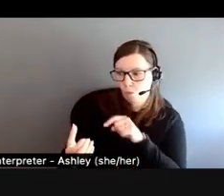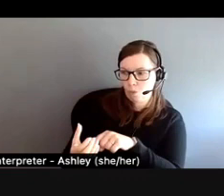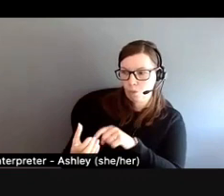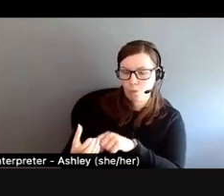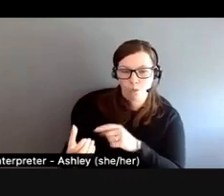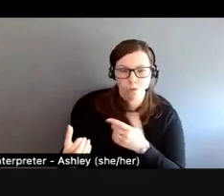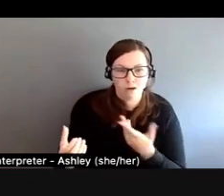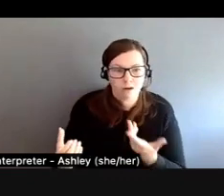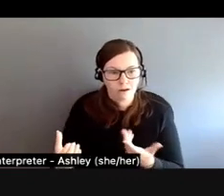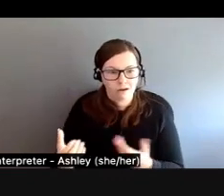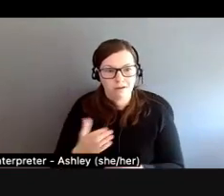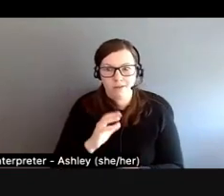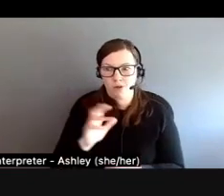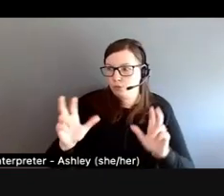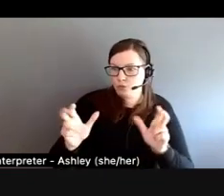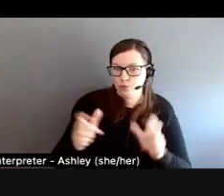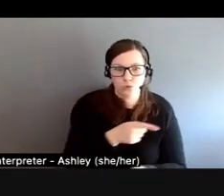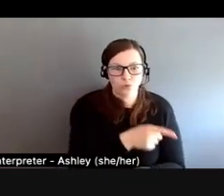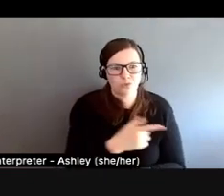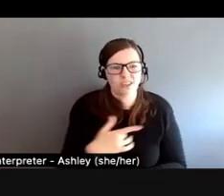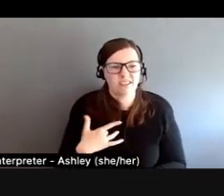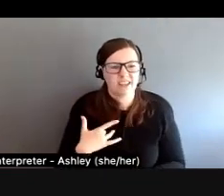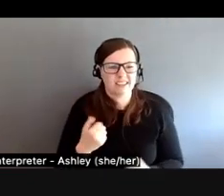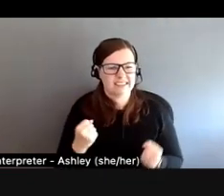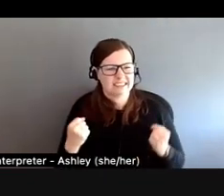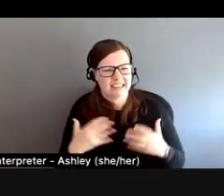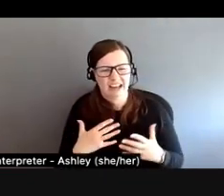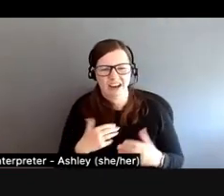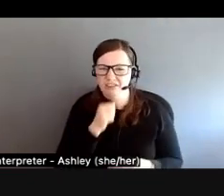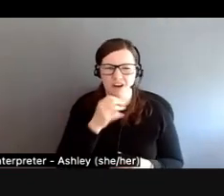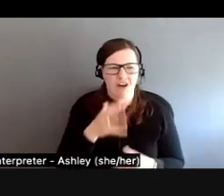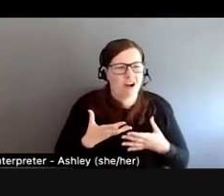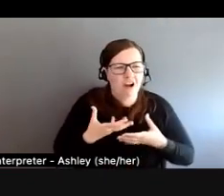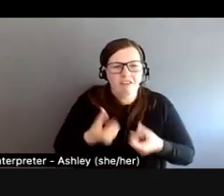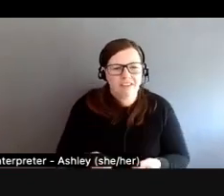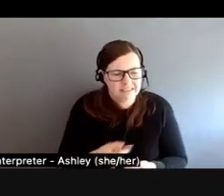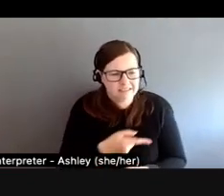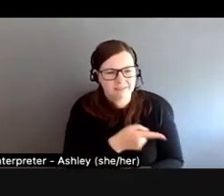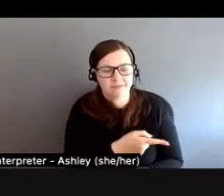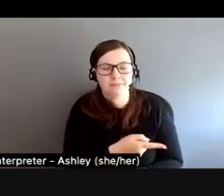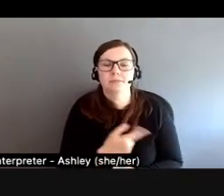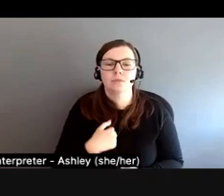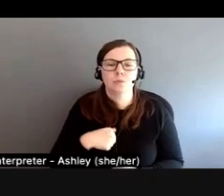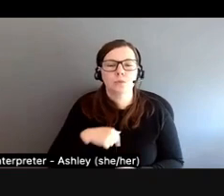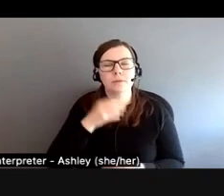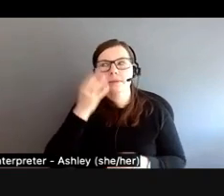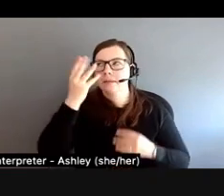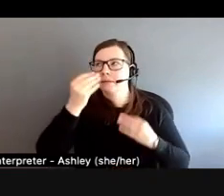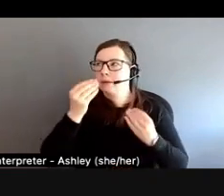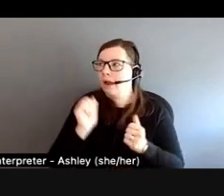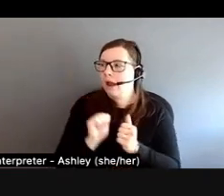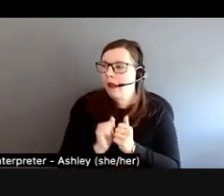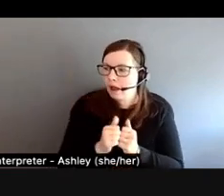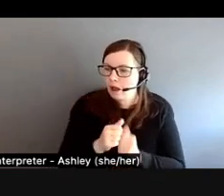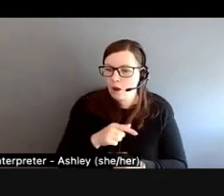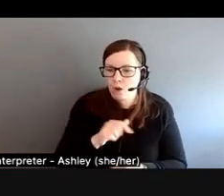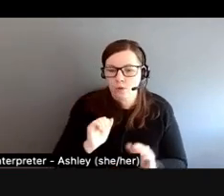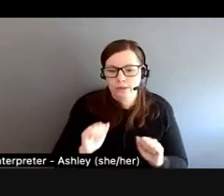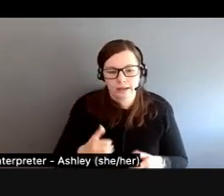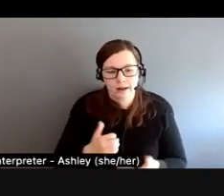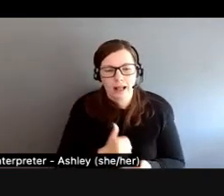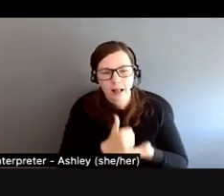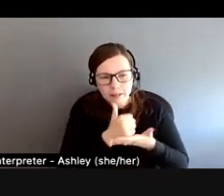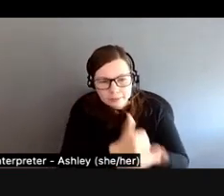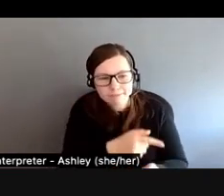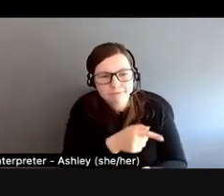started to think, how can we make them able to approach our YouTube channel if